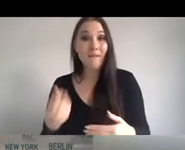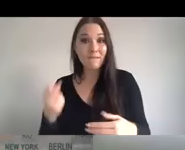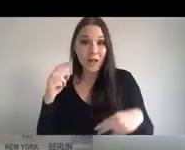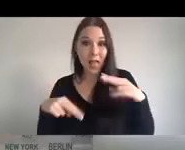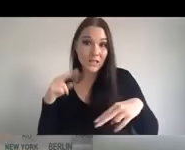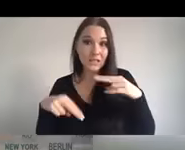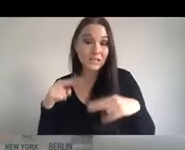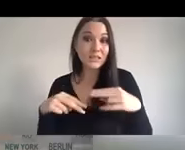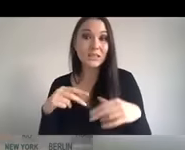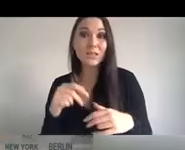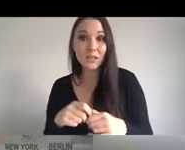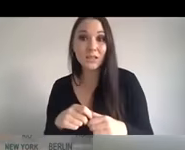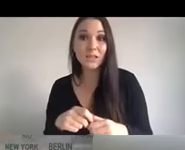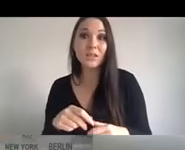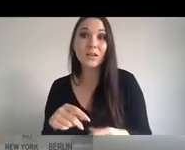soccer experts,